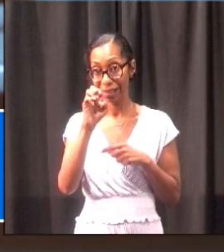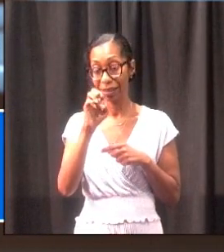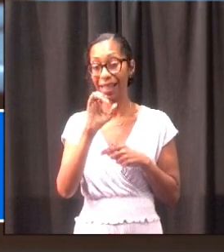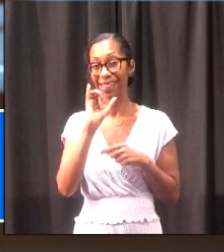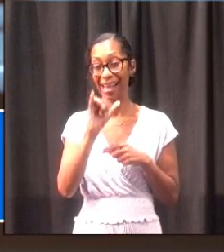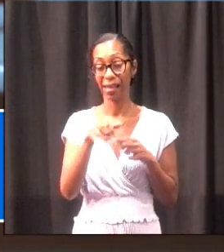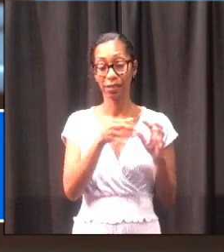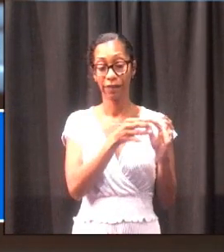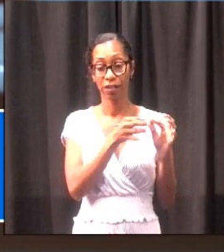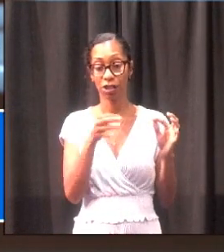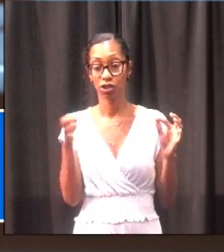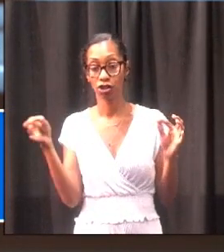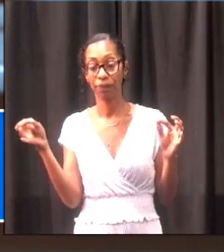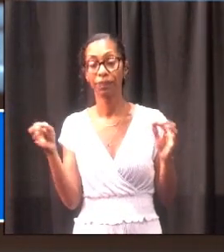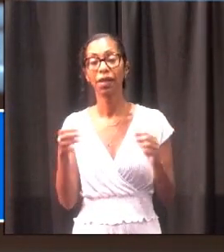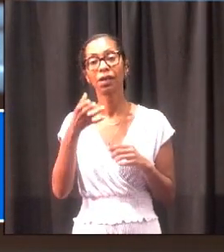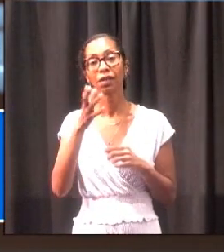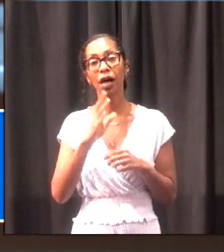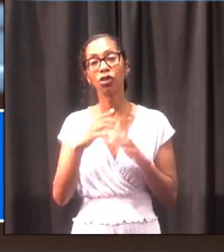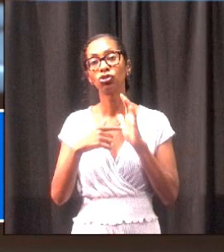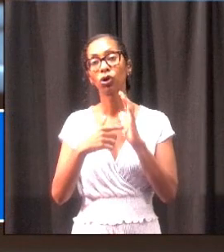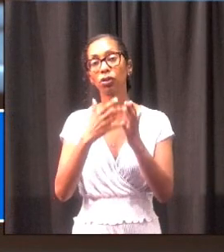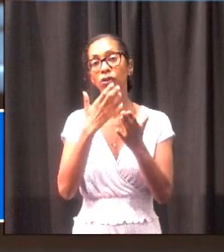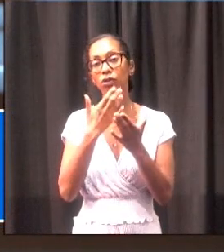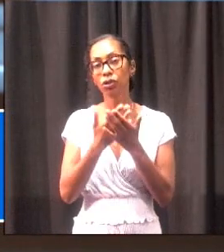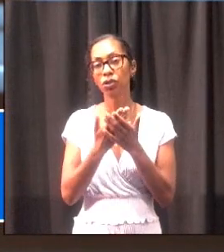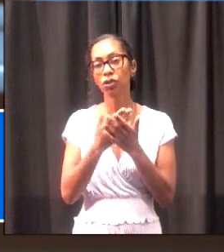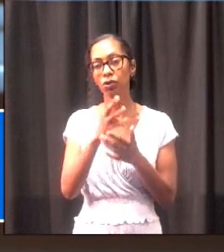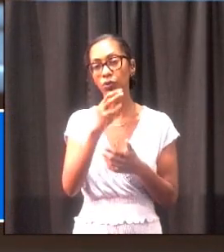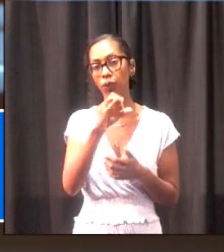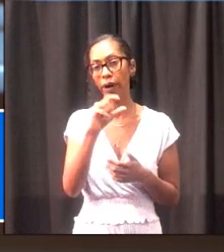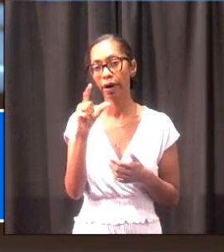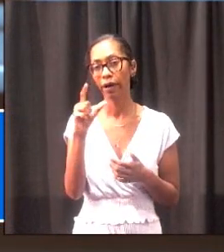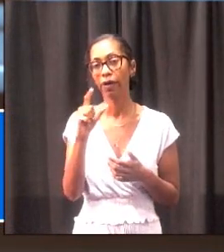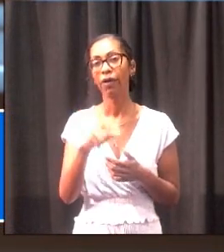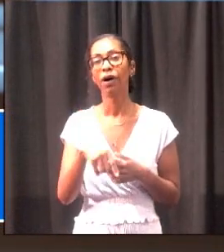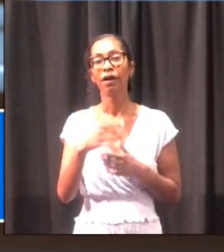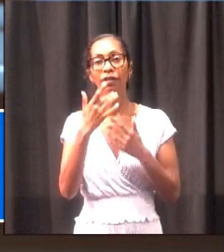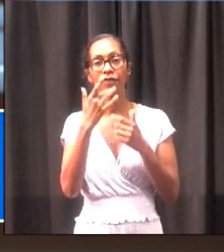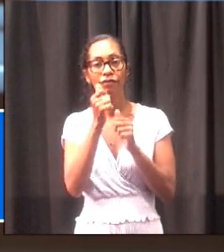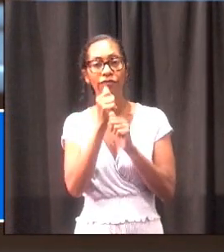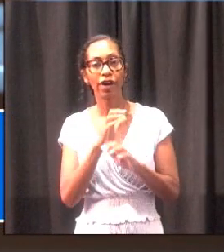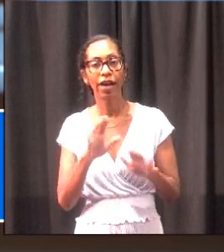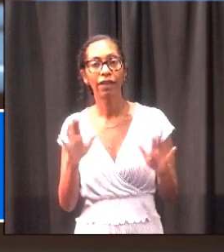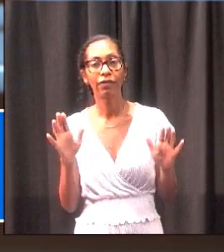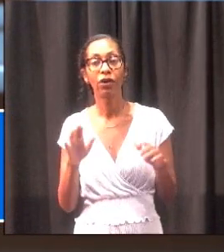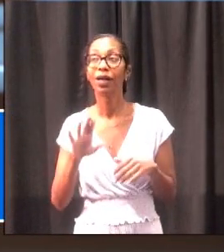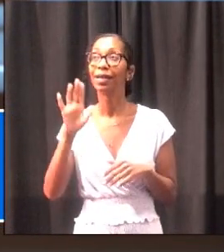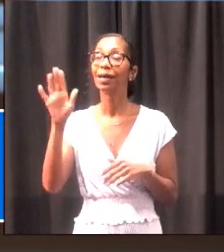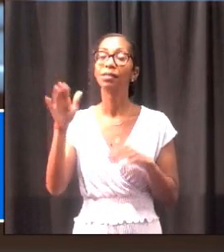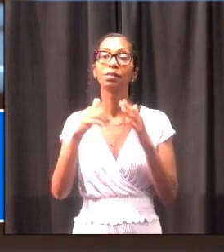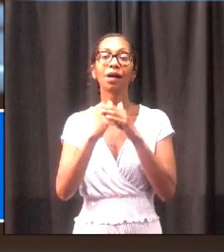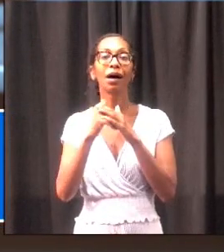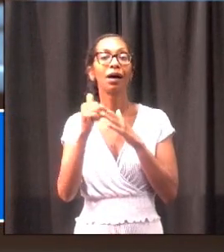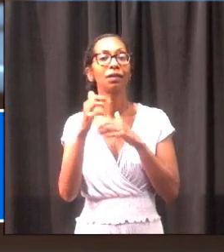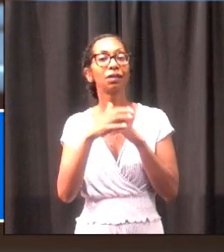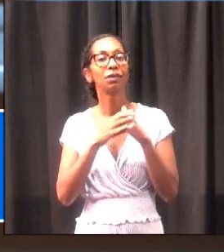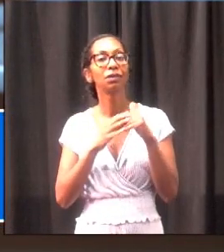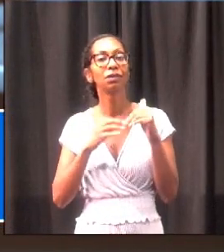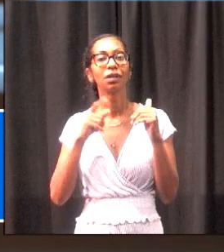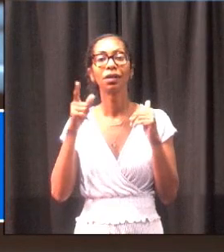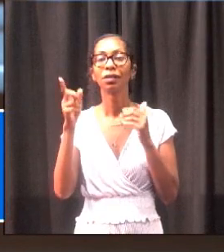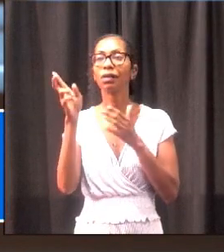It is God showing goodwill, loving kindness, favor. It is the merciful kindness by which God exerting his